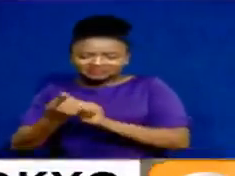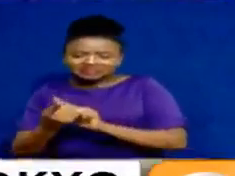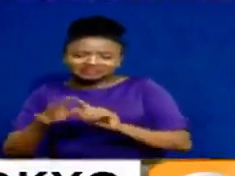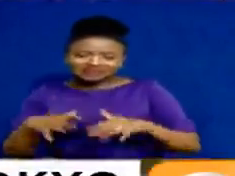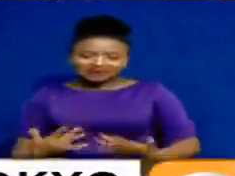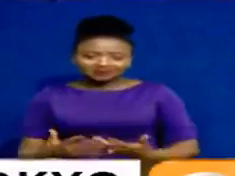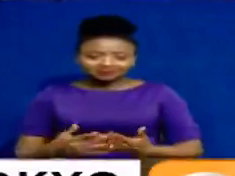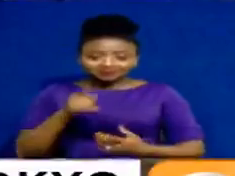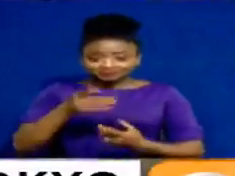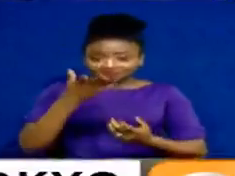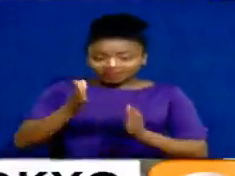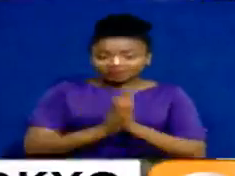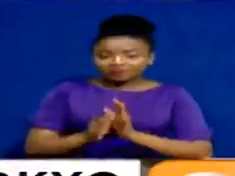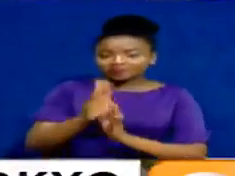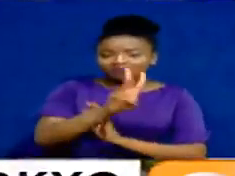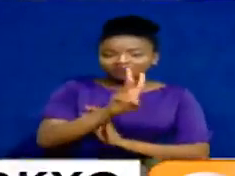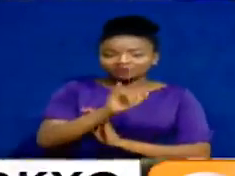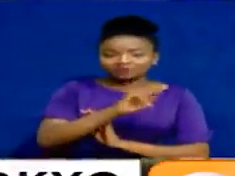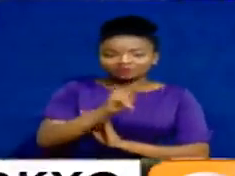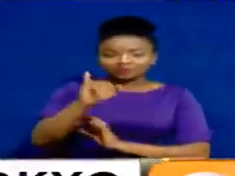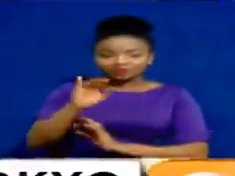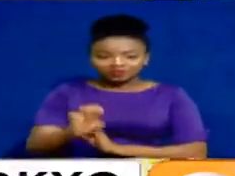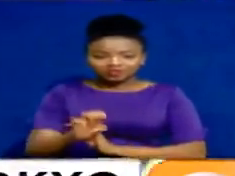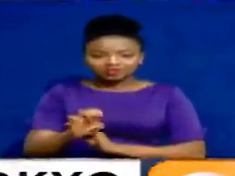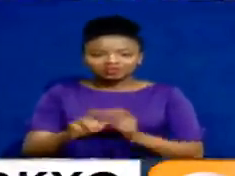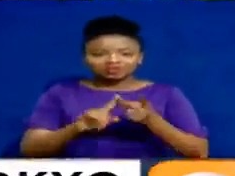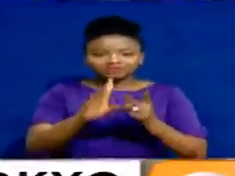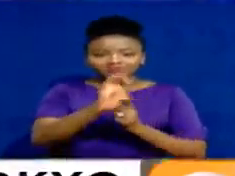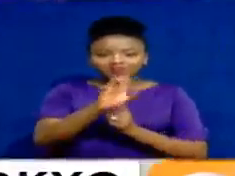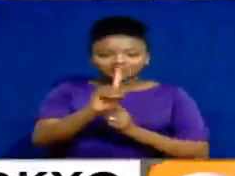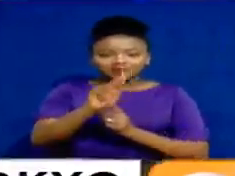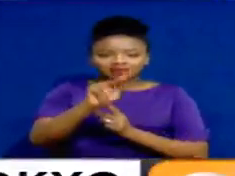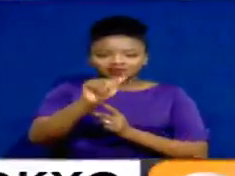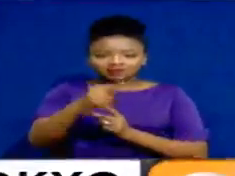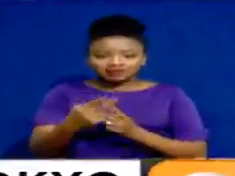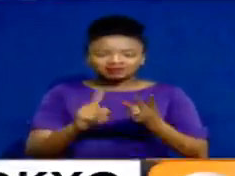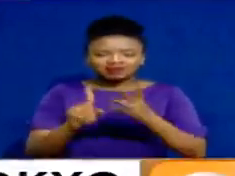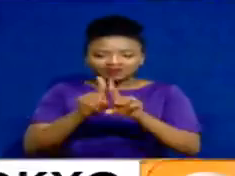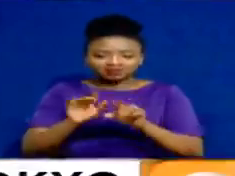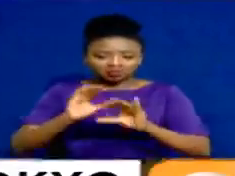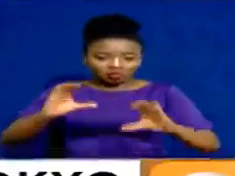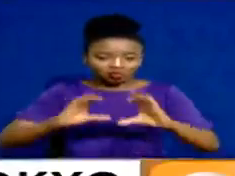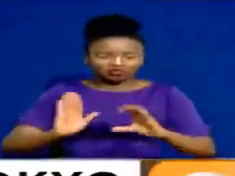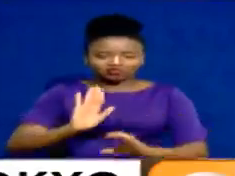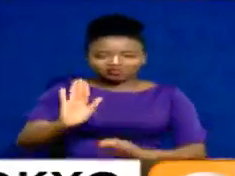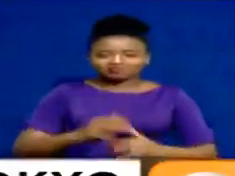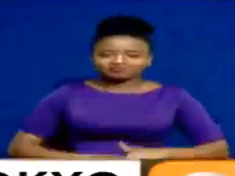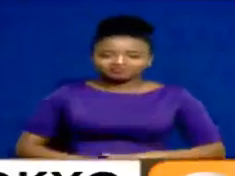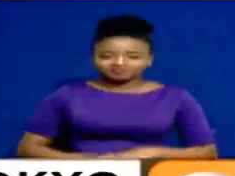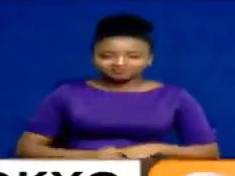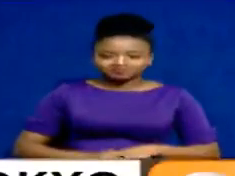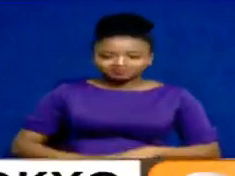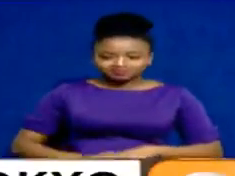duo were accompanied by Winnie Chebet, Edna Chebitok, and head coach Bernard Ouma. So make them happy